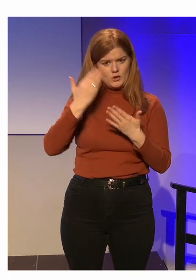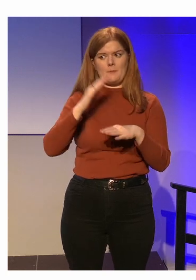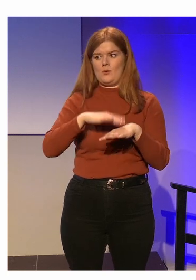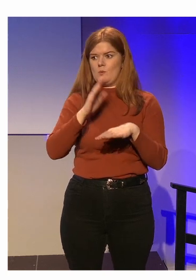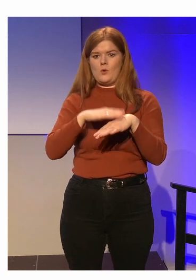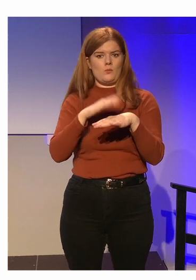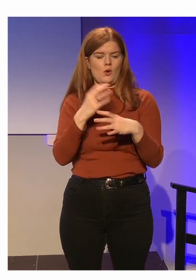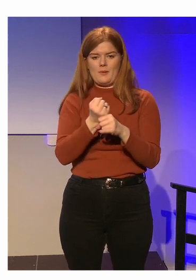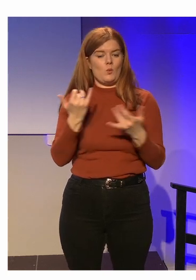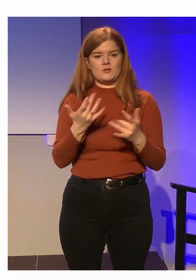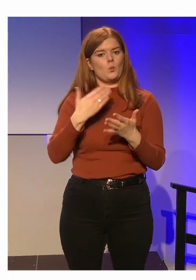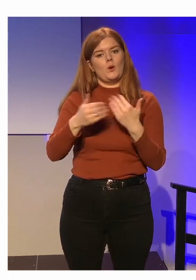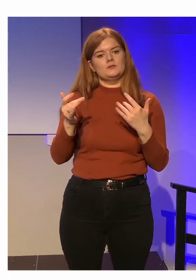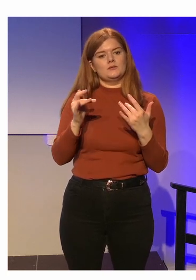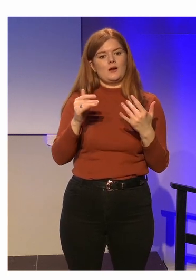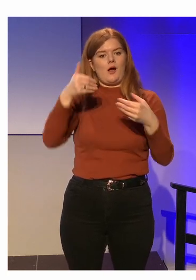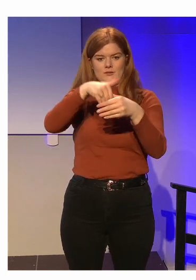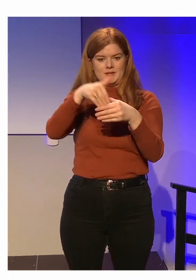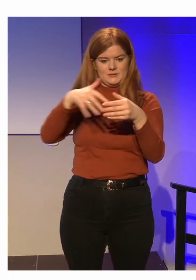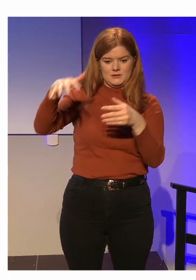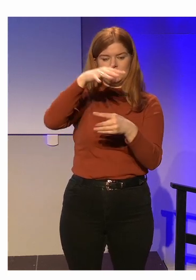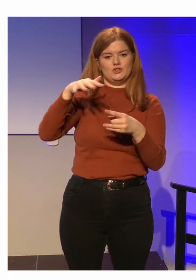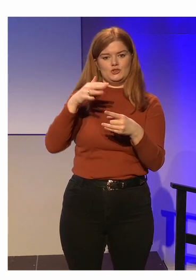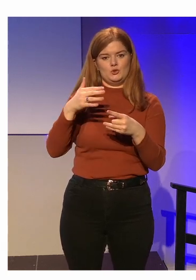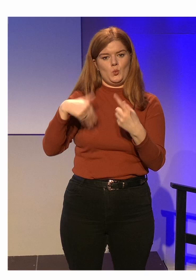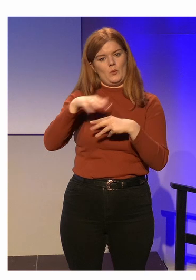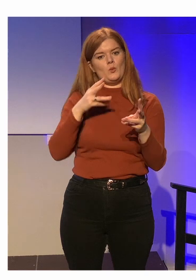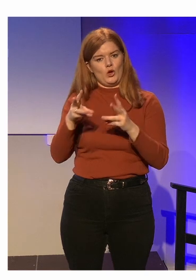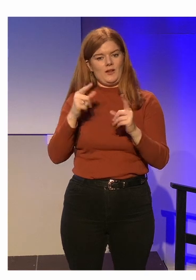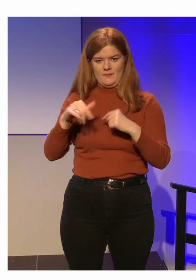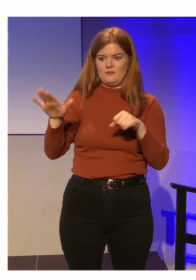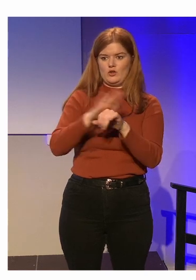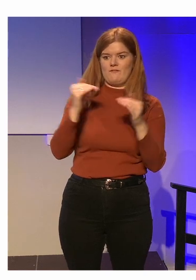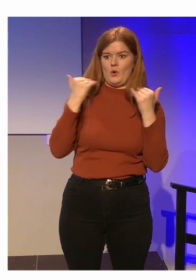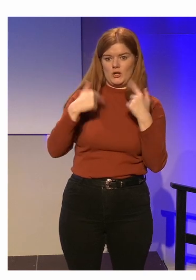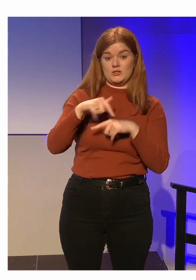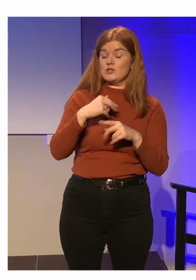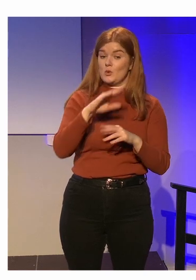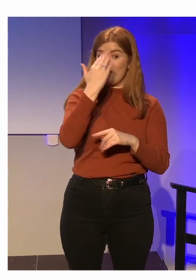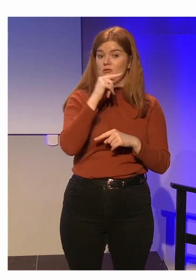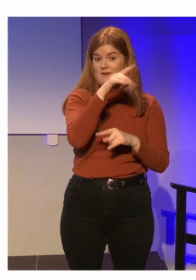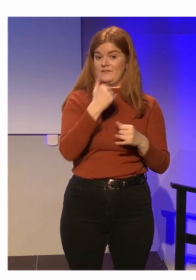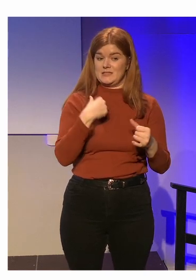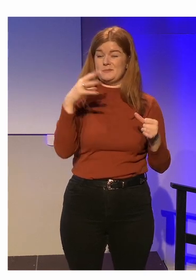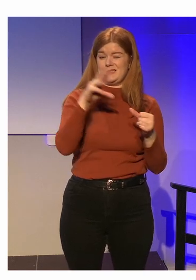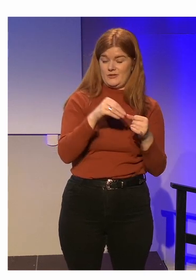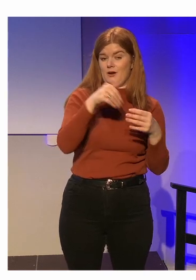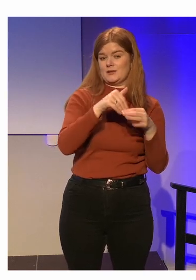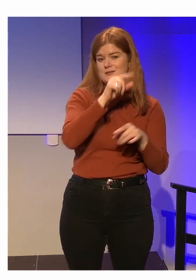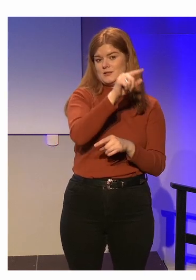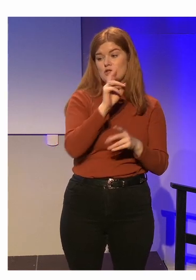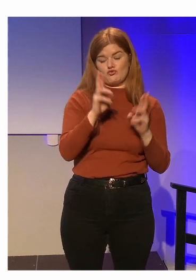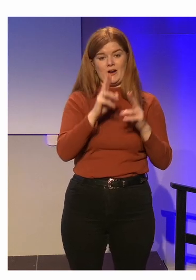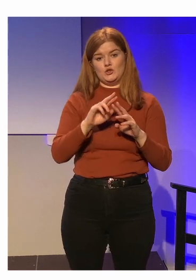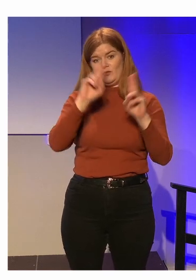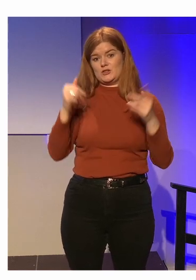and more about the context that we're in, and that is informing. The United States is a very specific context, and while